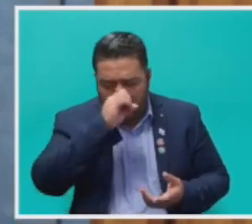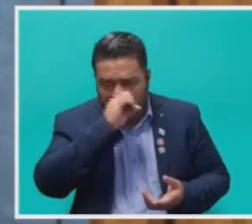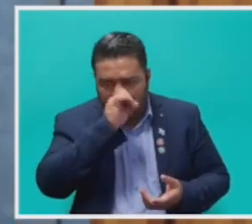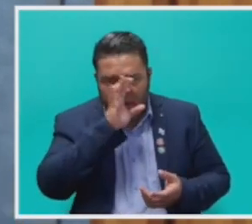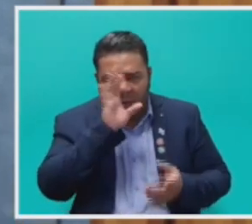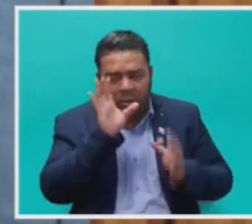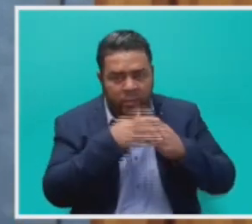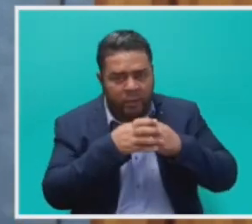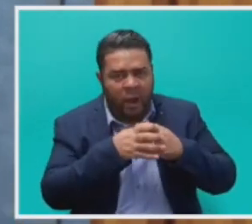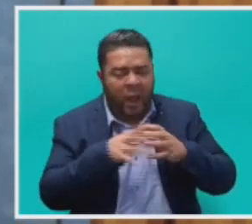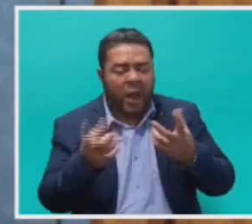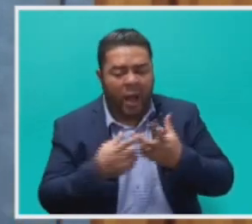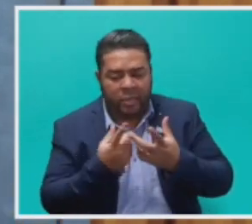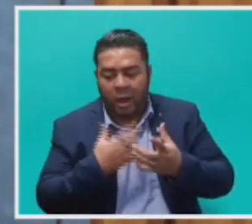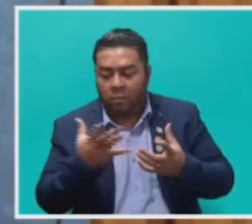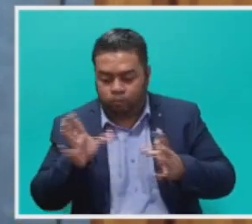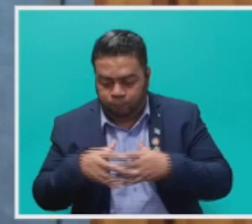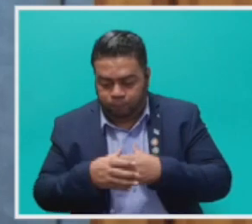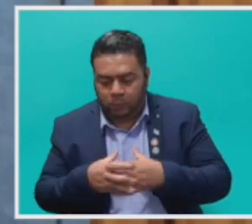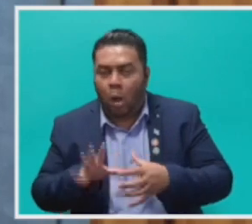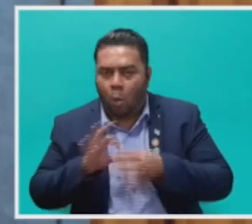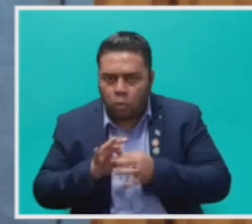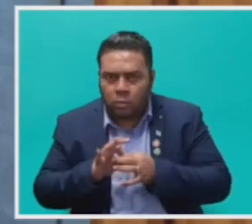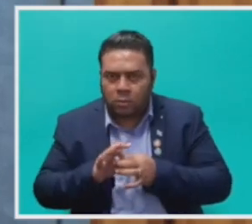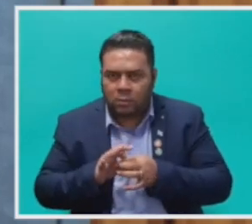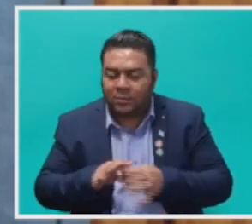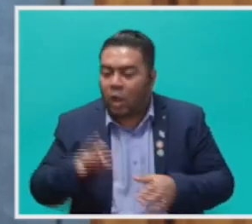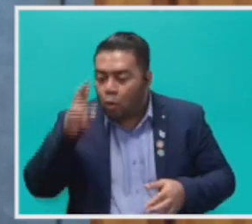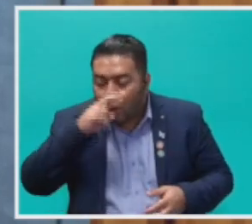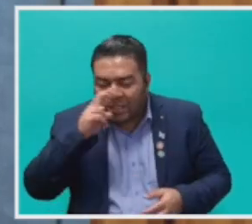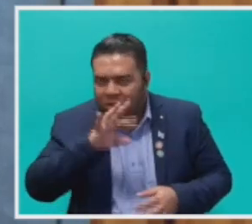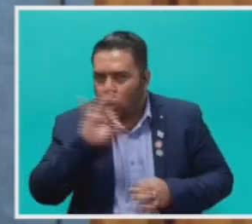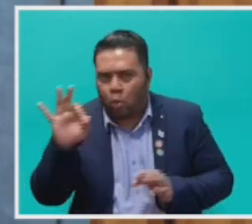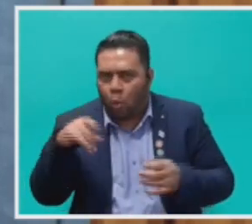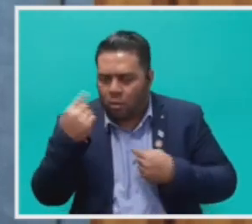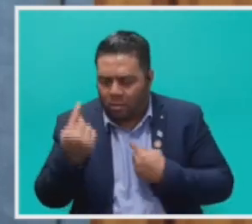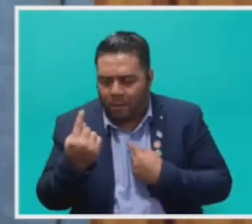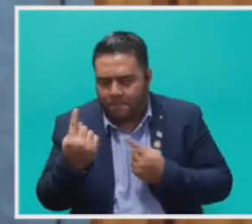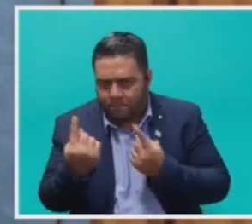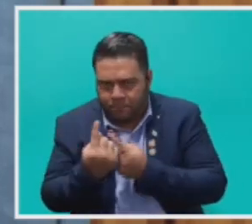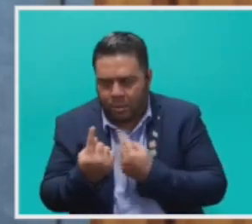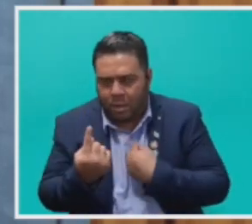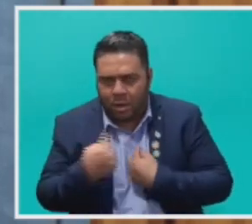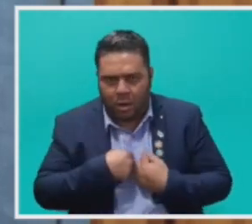also of our own. Race is not the only fault line in our country.